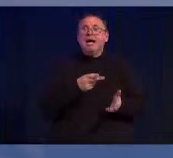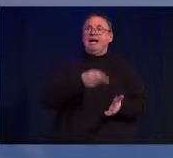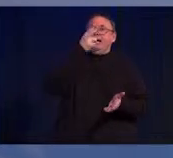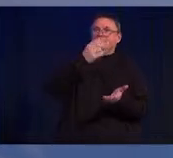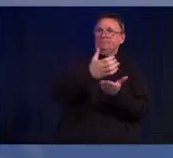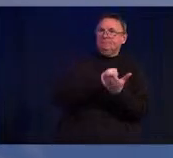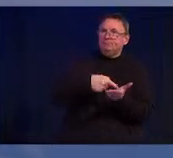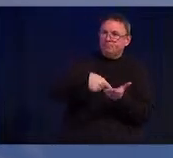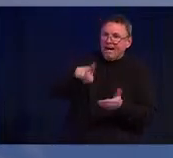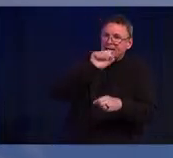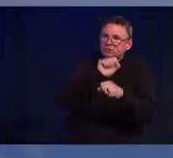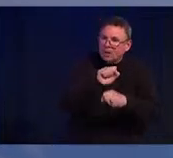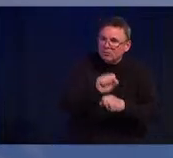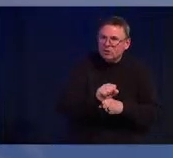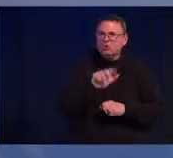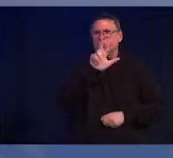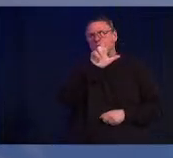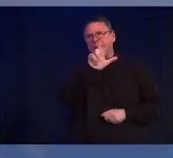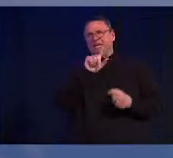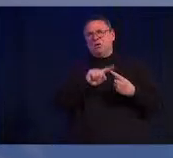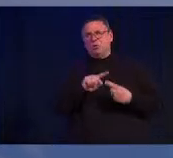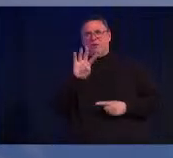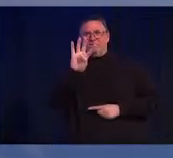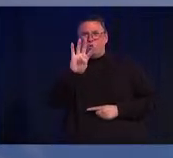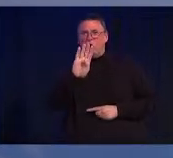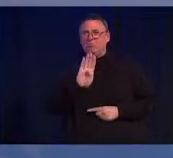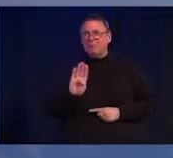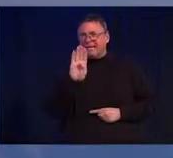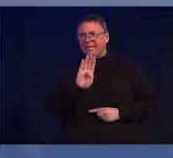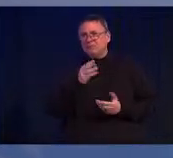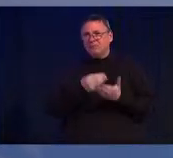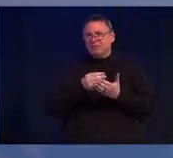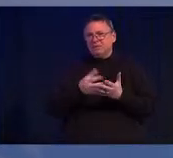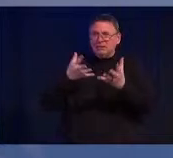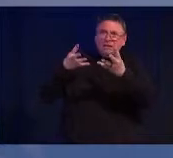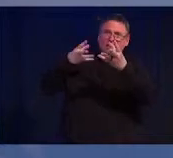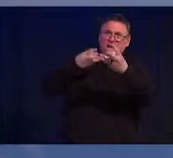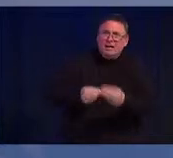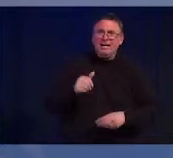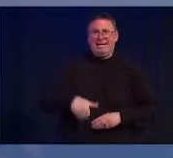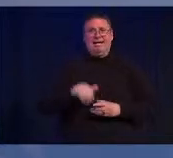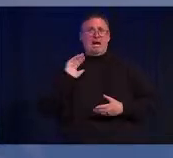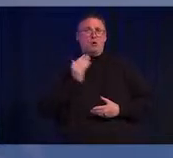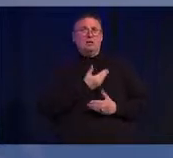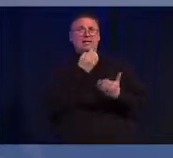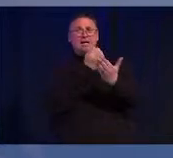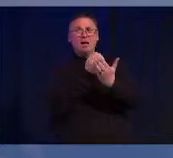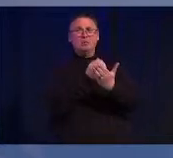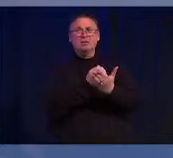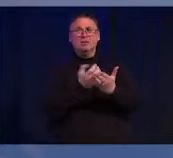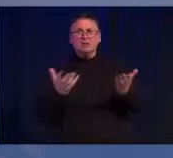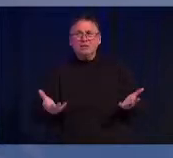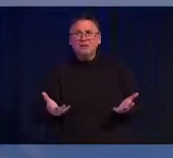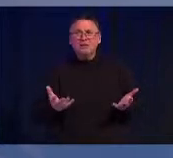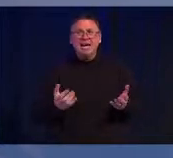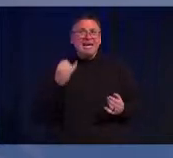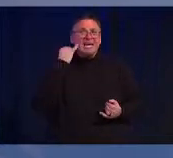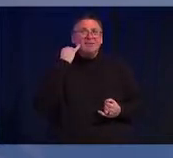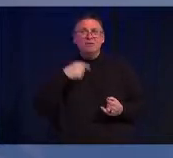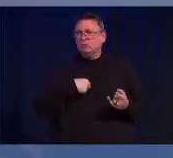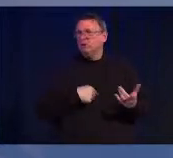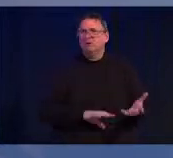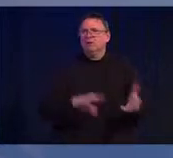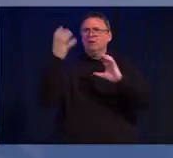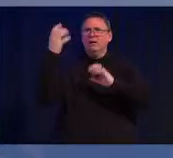$4 billion we'd put into the economy. If we don't get it right, you send somebody on the wrong route